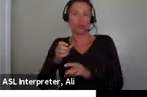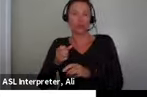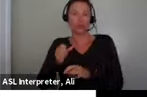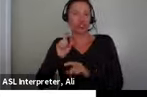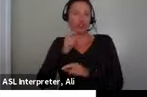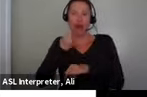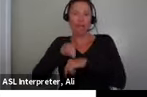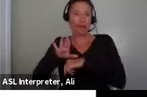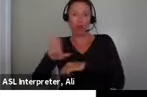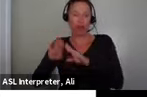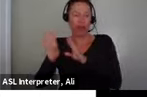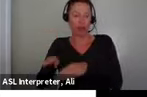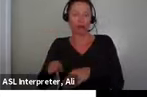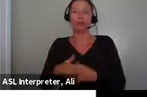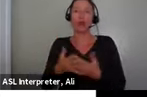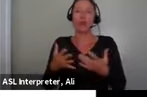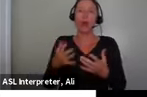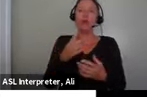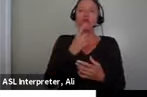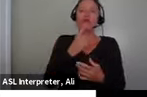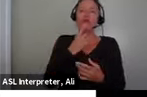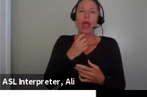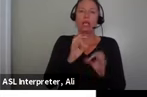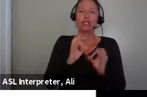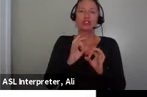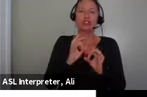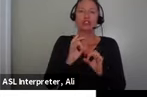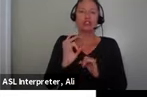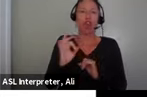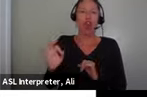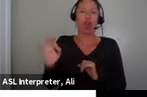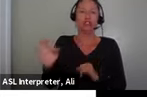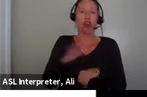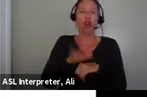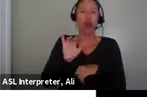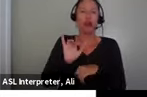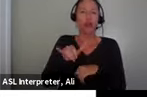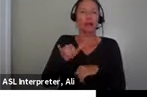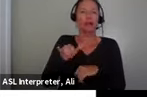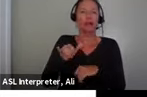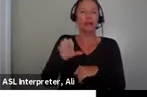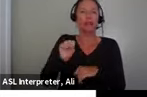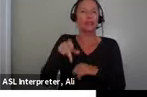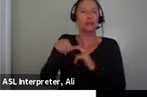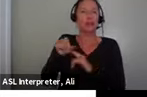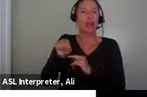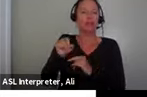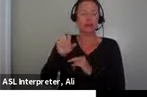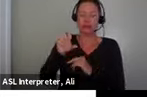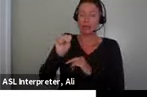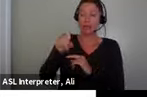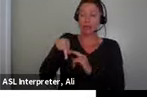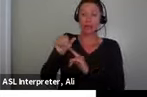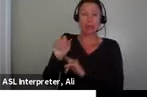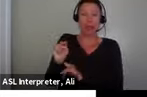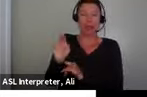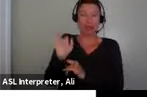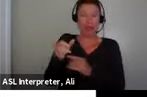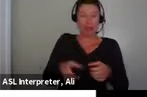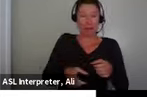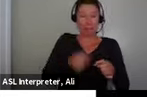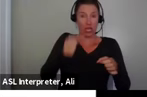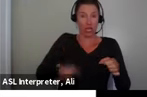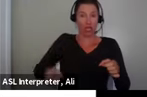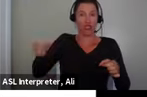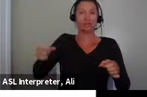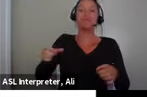there on the main span? What are those piers that are holding up the span? Those are piers. They